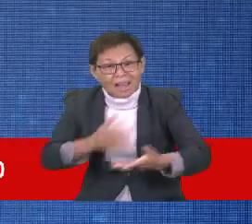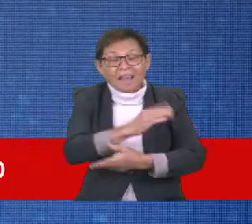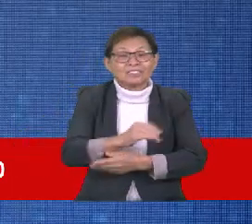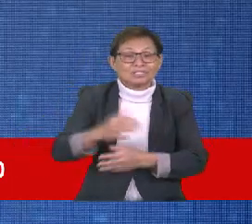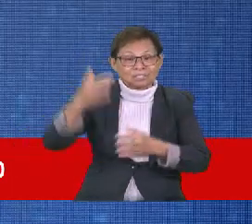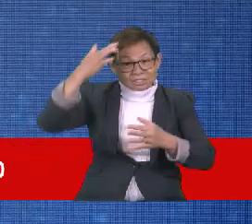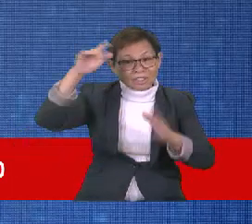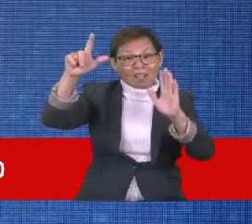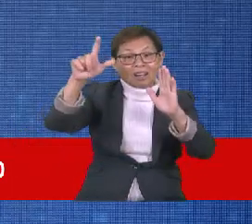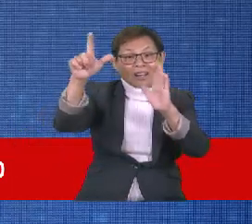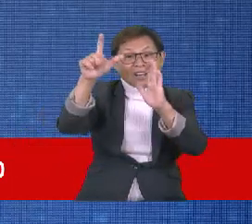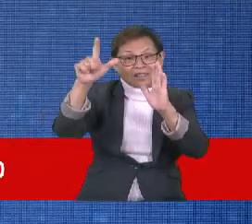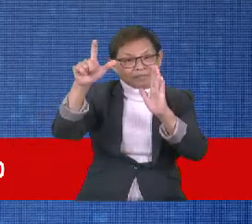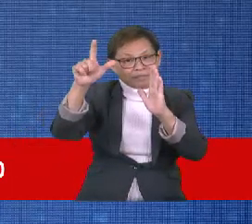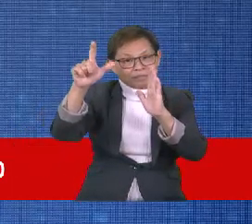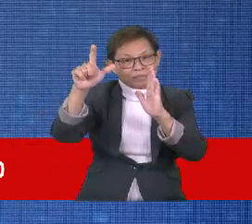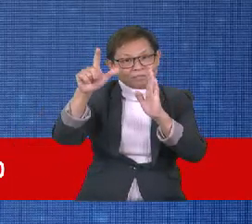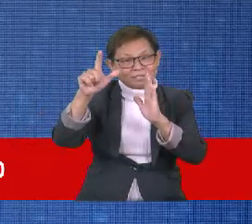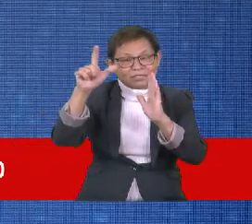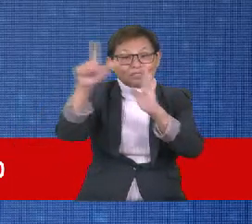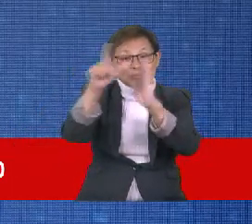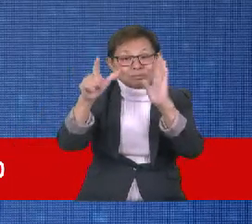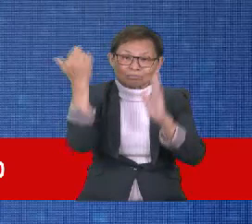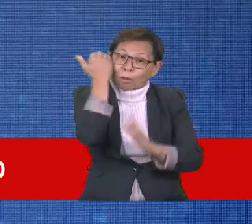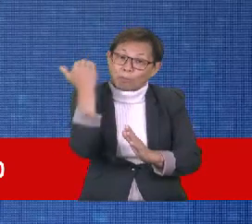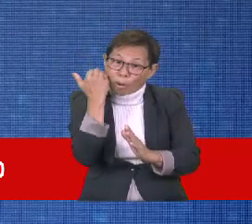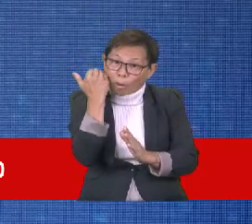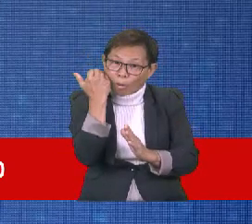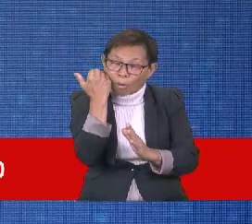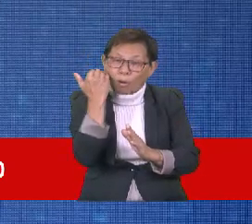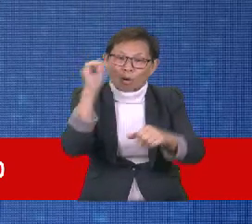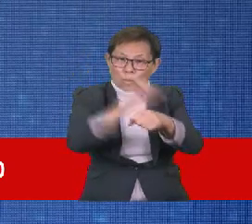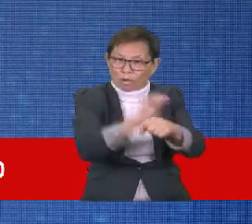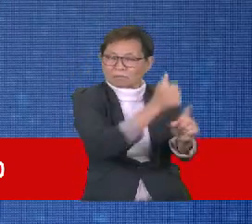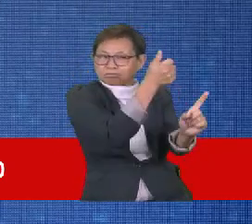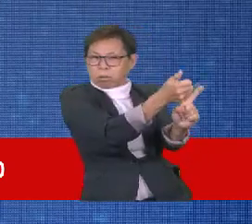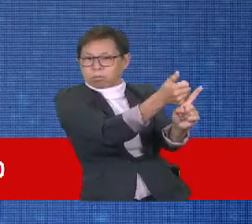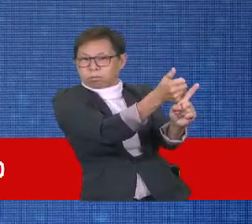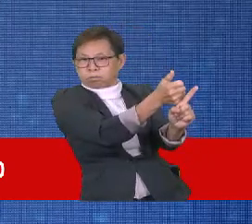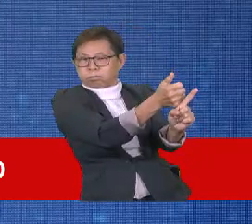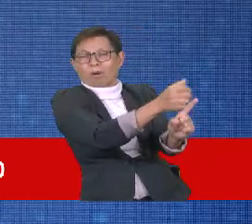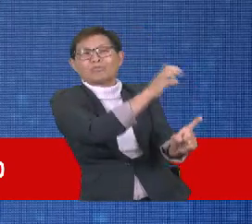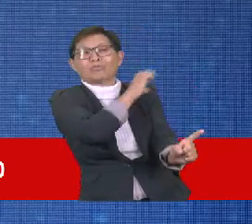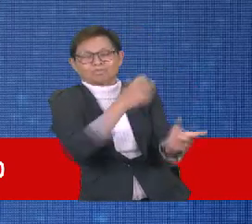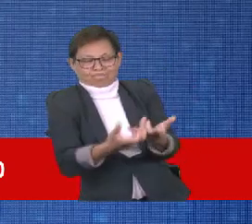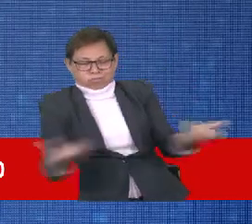be complicit or working at the behest of the